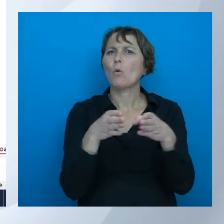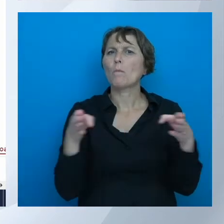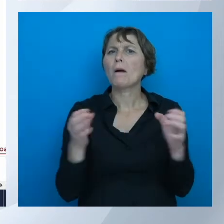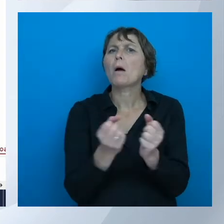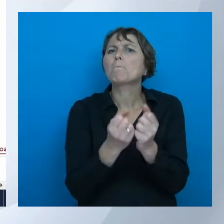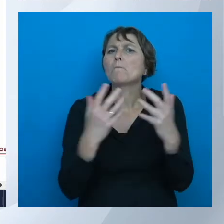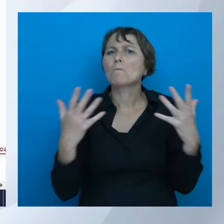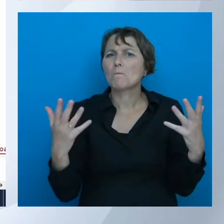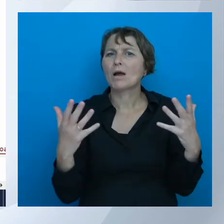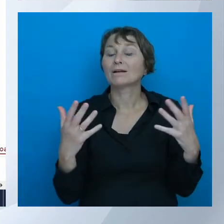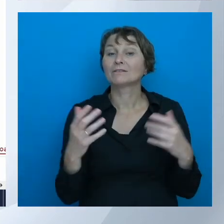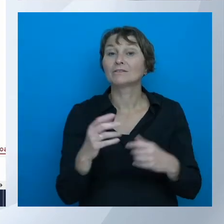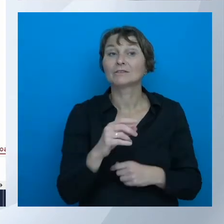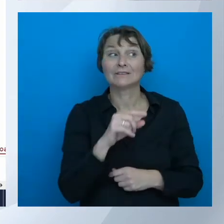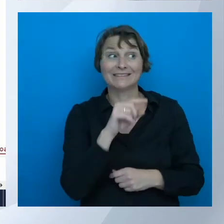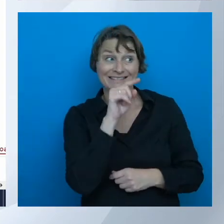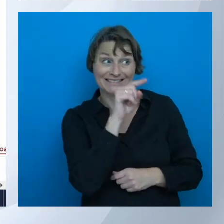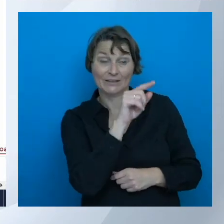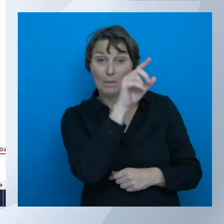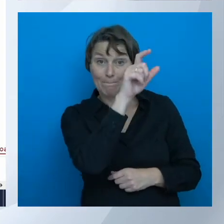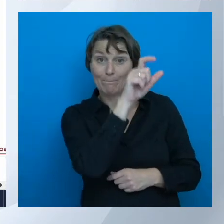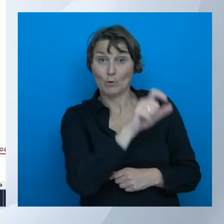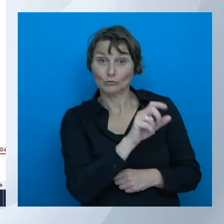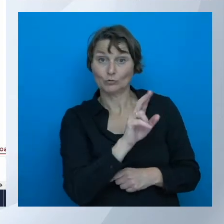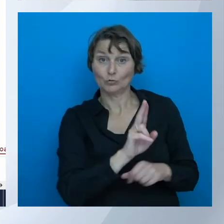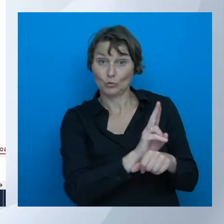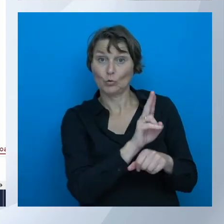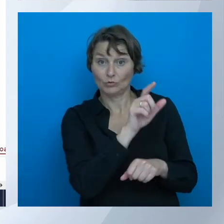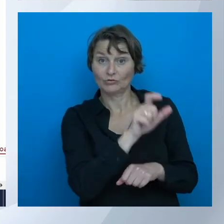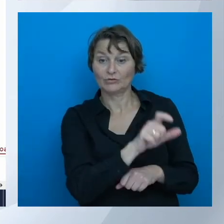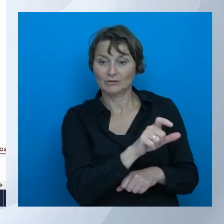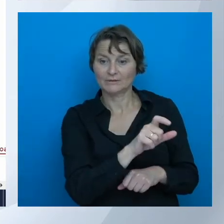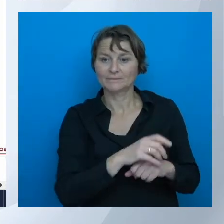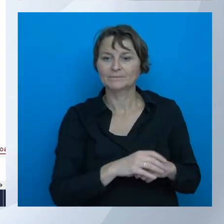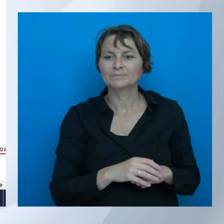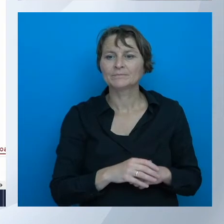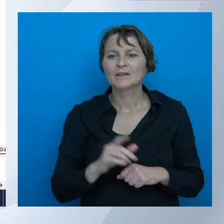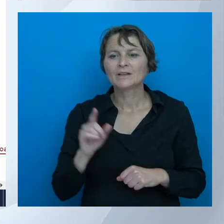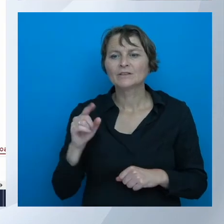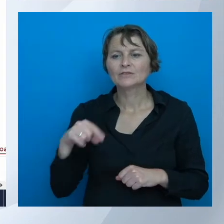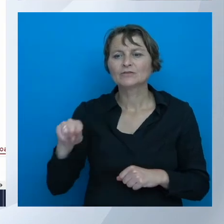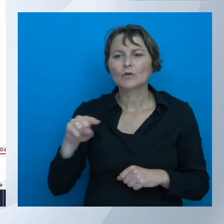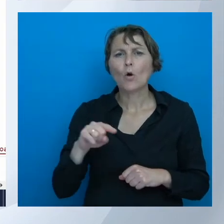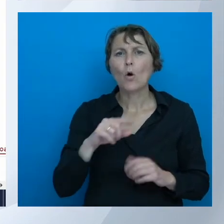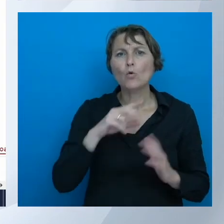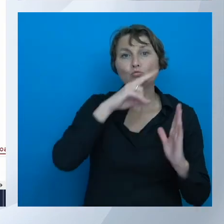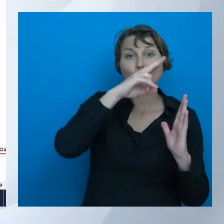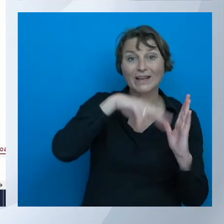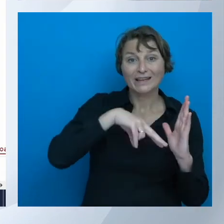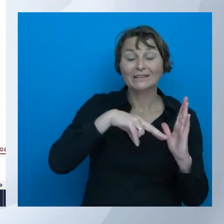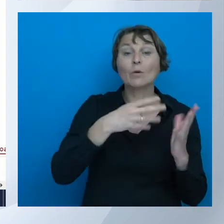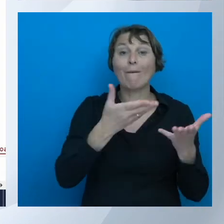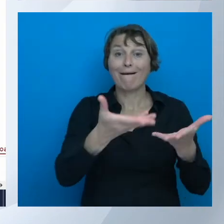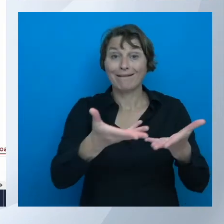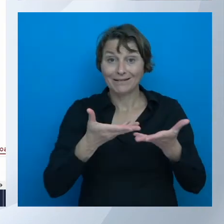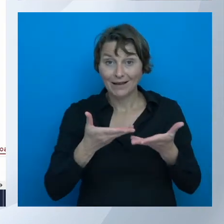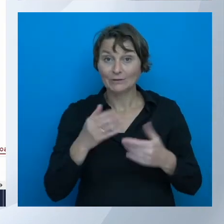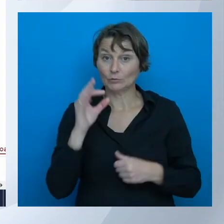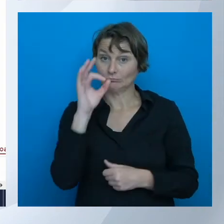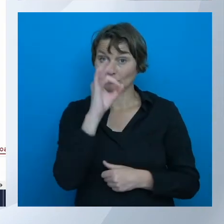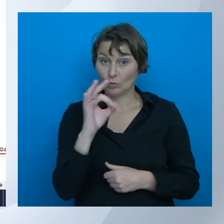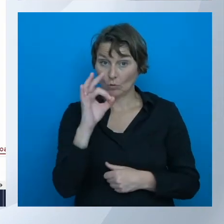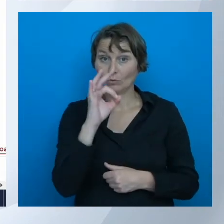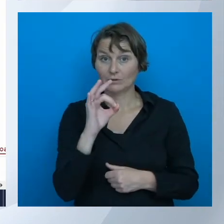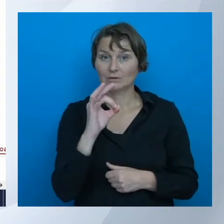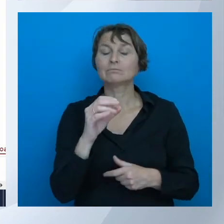user read, meaning that my function, as soon as I get a token, it can then use a new token to